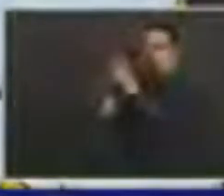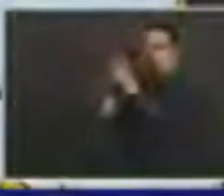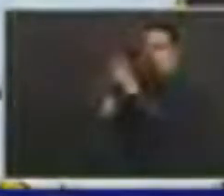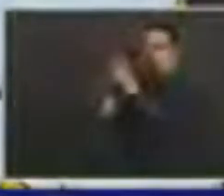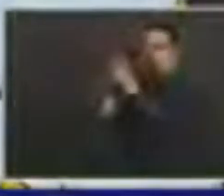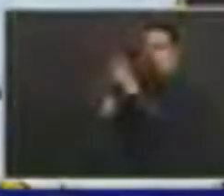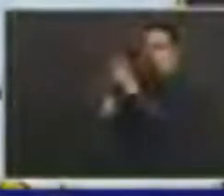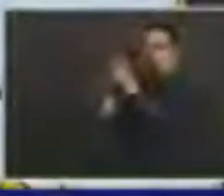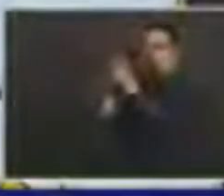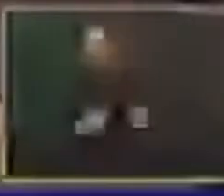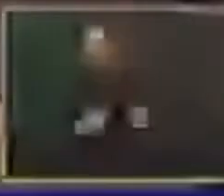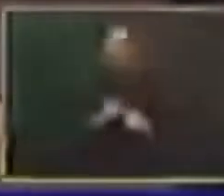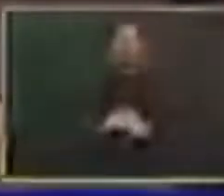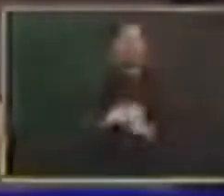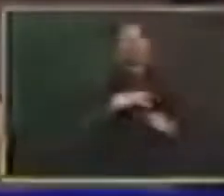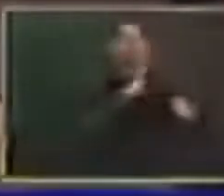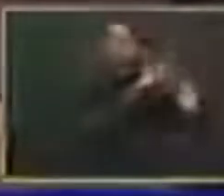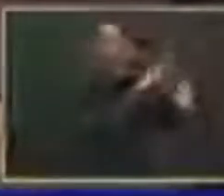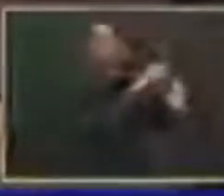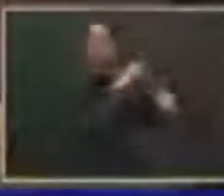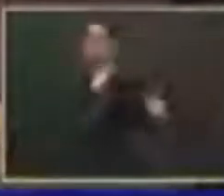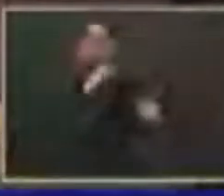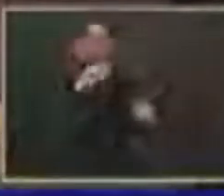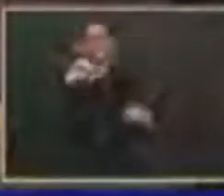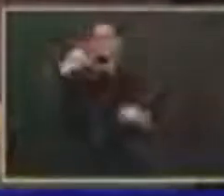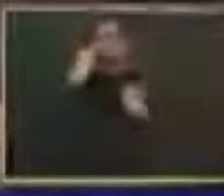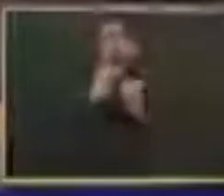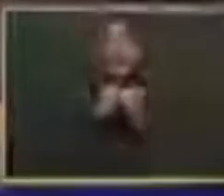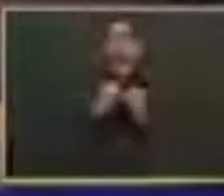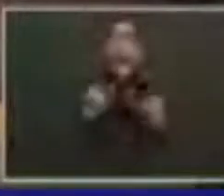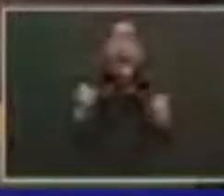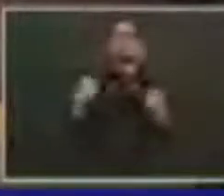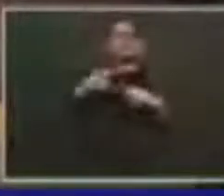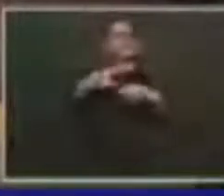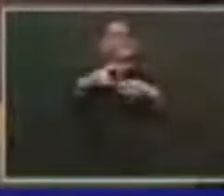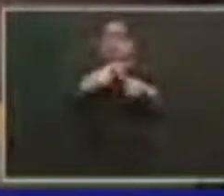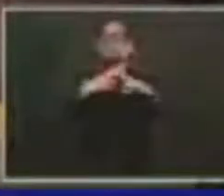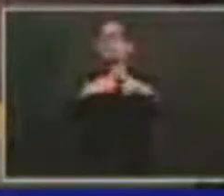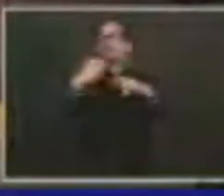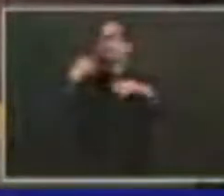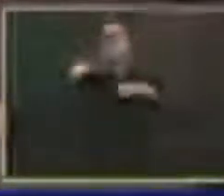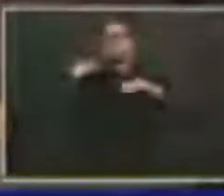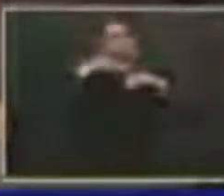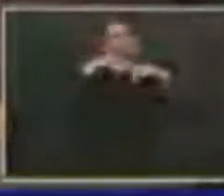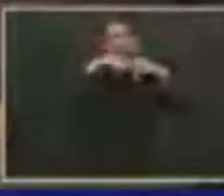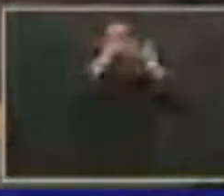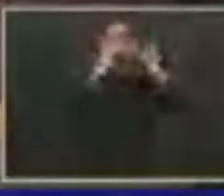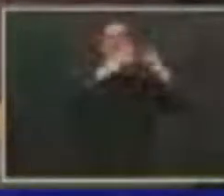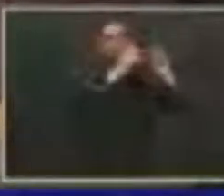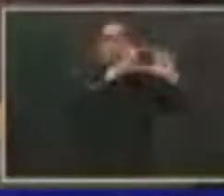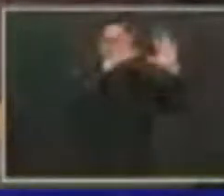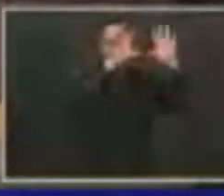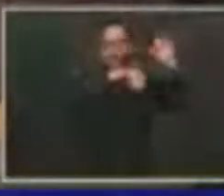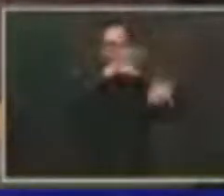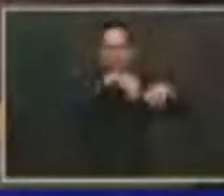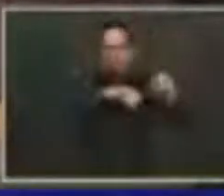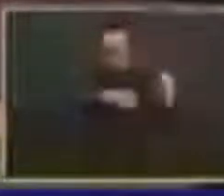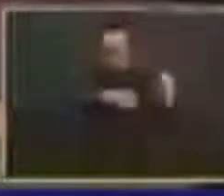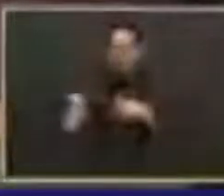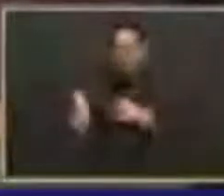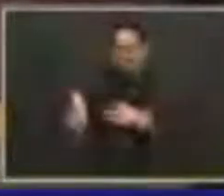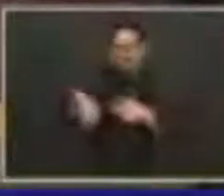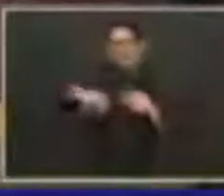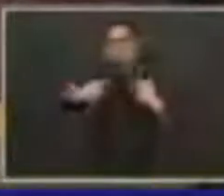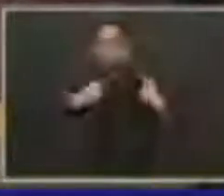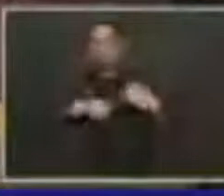you took down on the other two, do you have that available to ramp up if you need to? Yes. Those other two sites? Yes. Governor, on the schools. But I don't want to